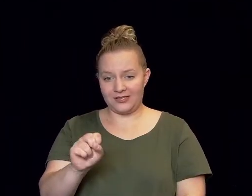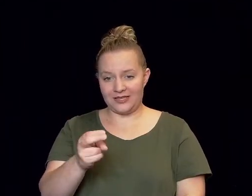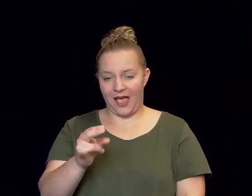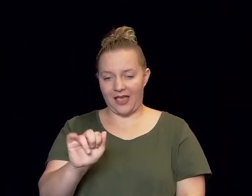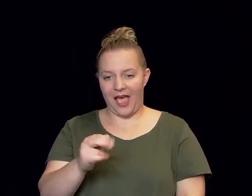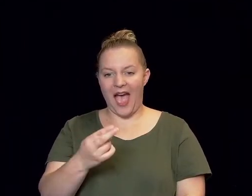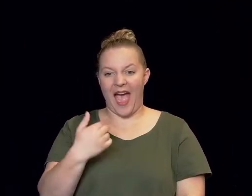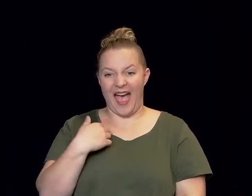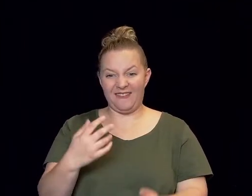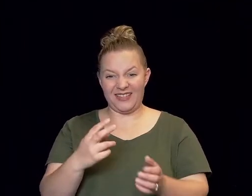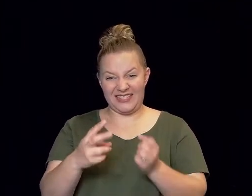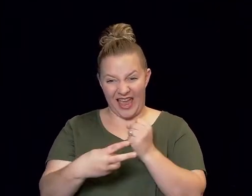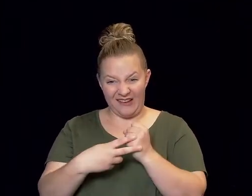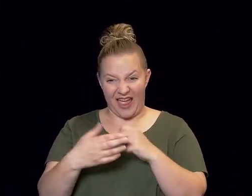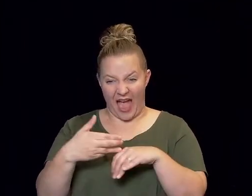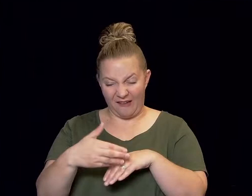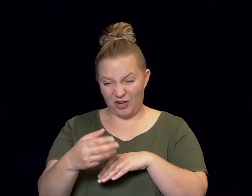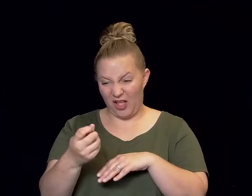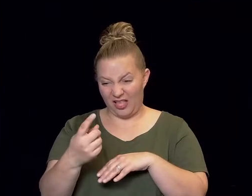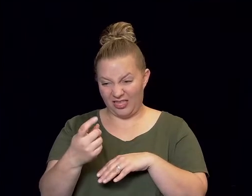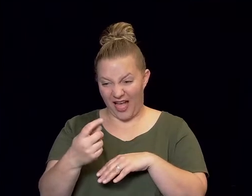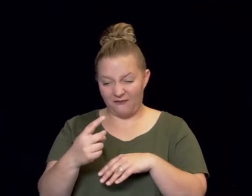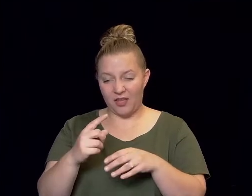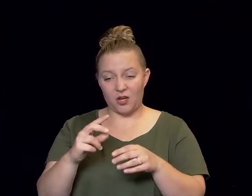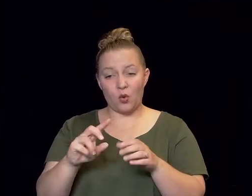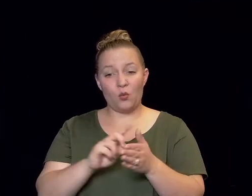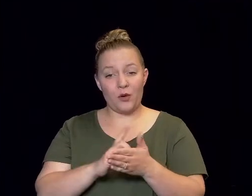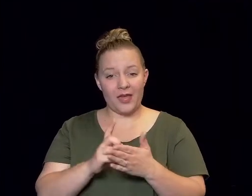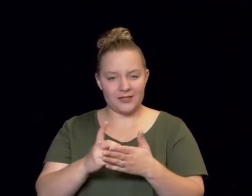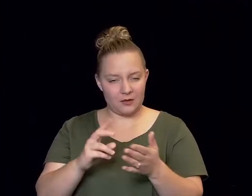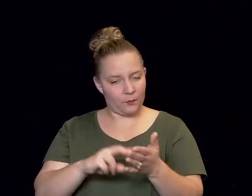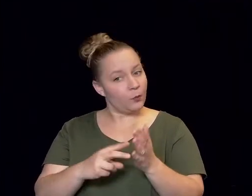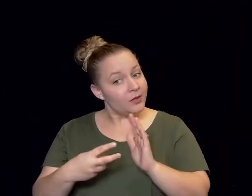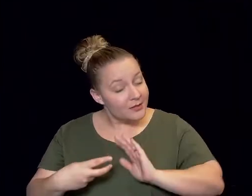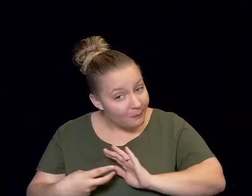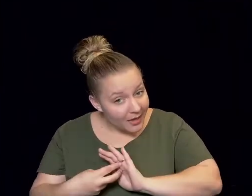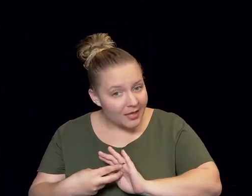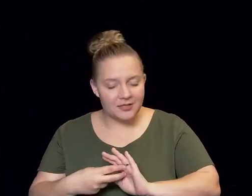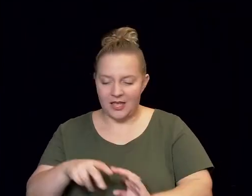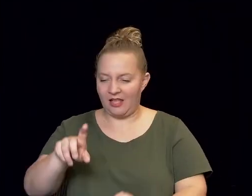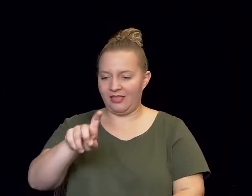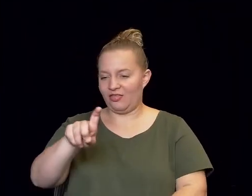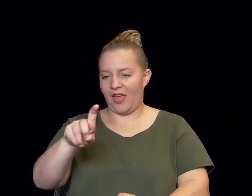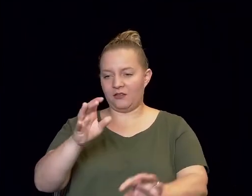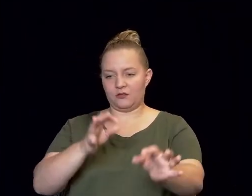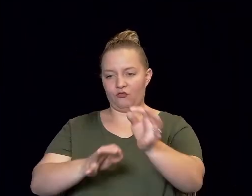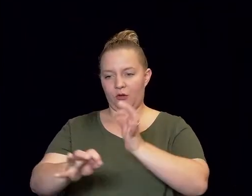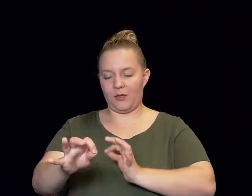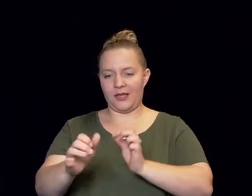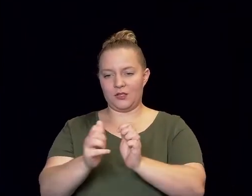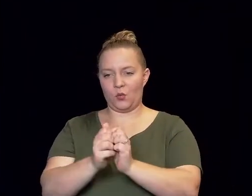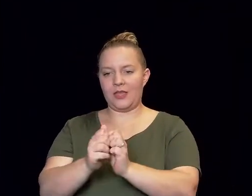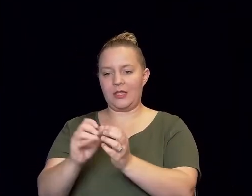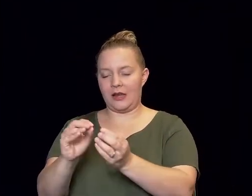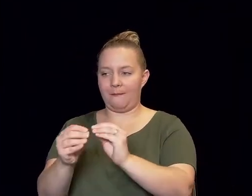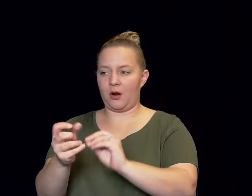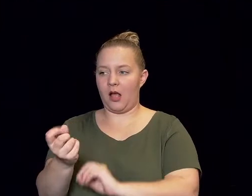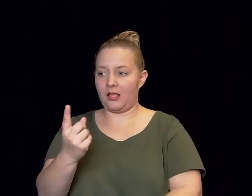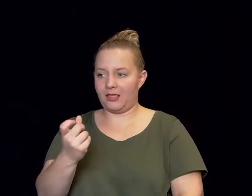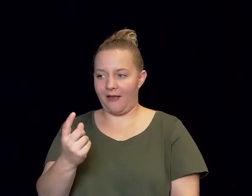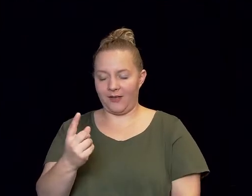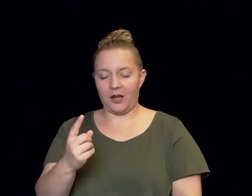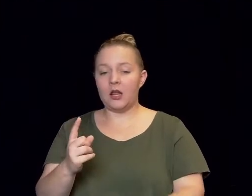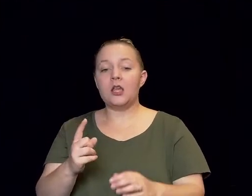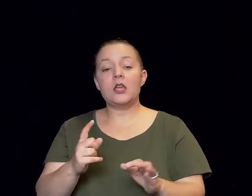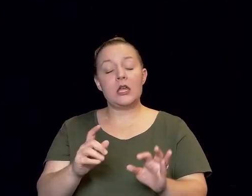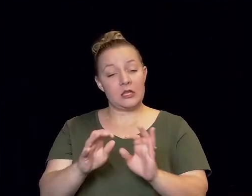So what I'm saying there is that I'm going to replace the x with the number 11. So in our